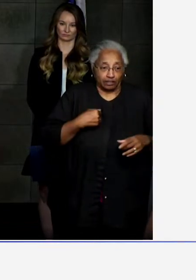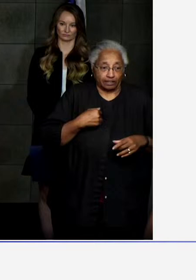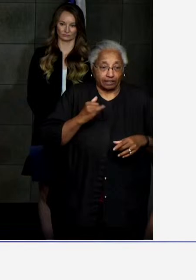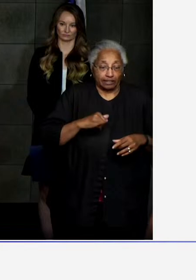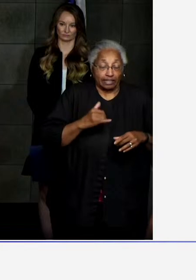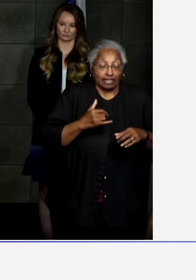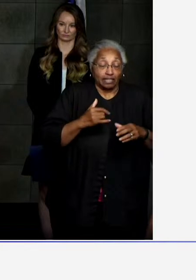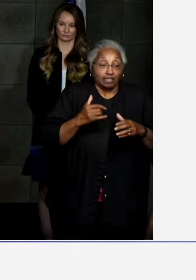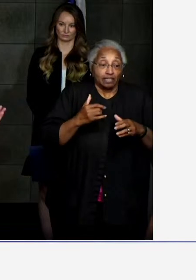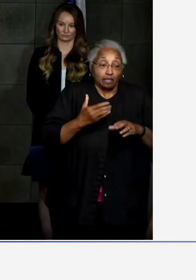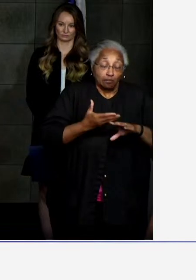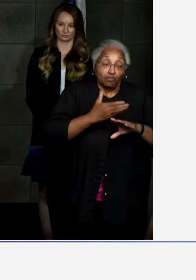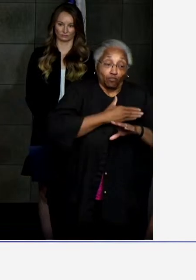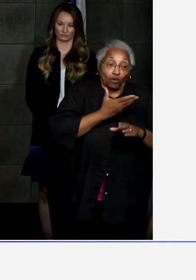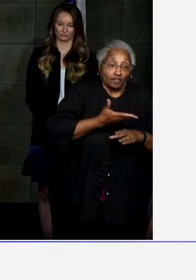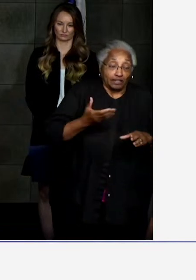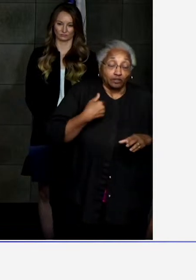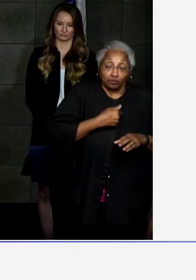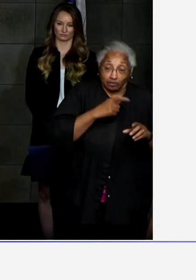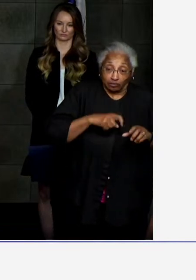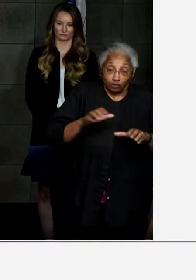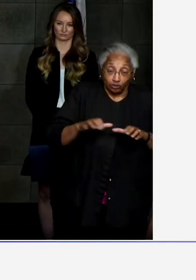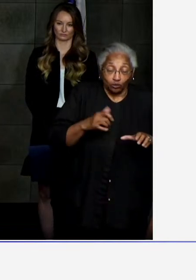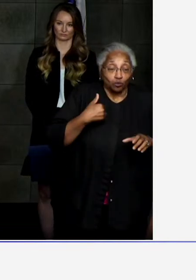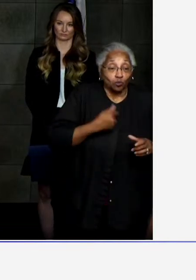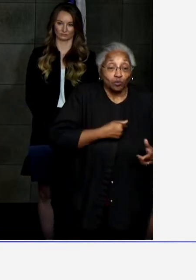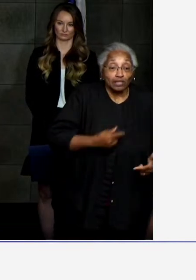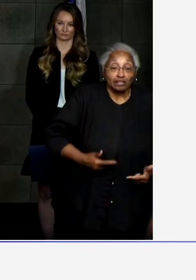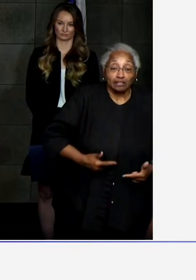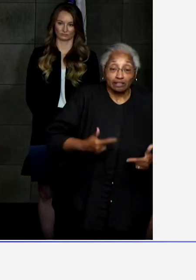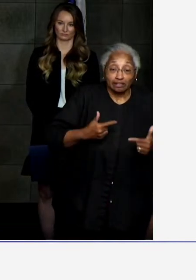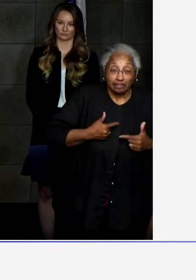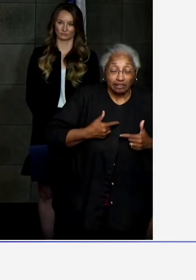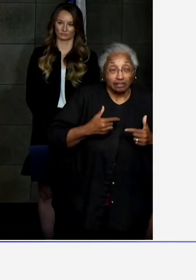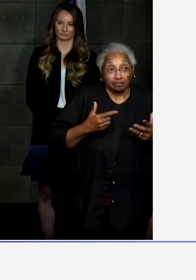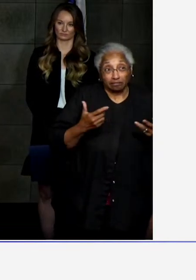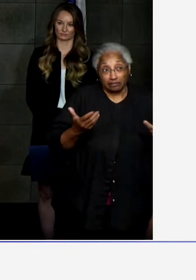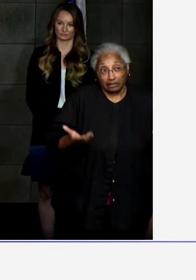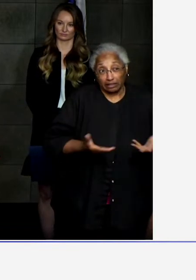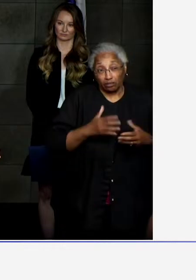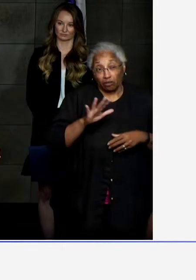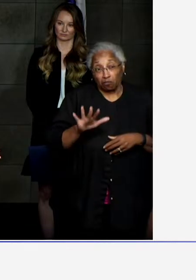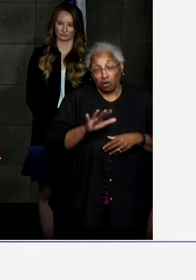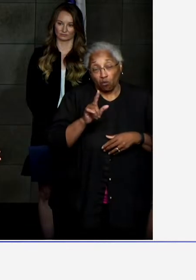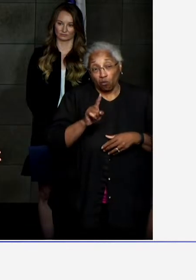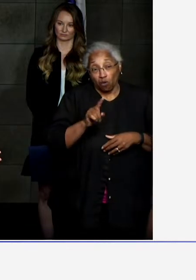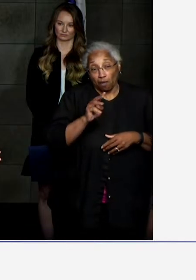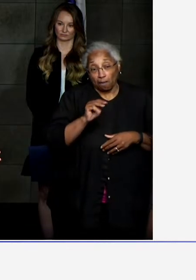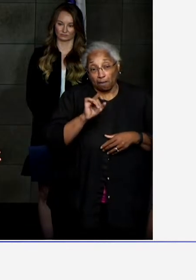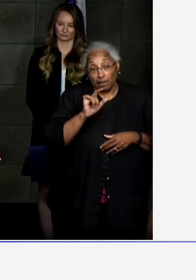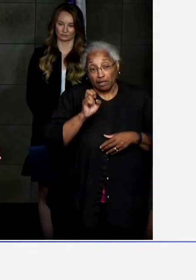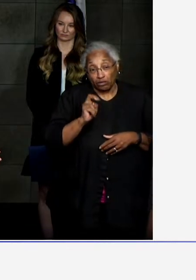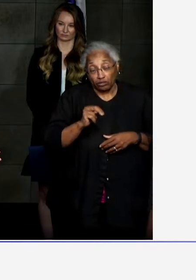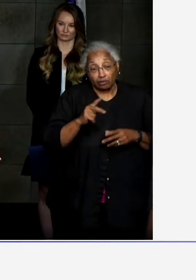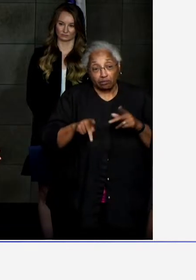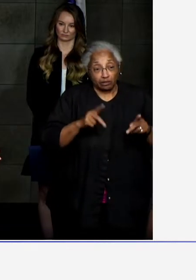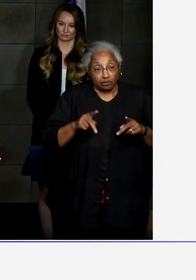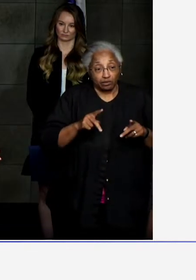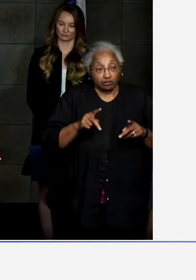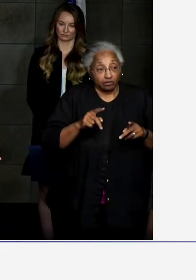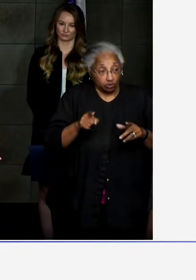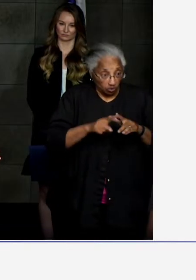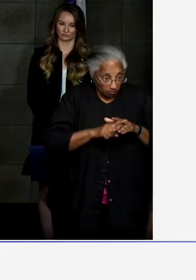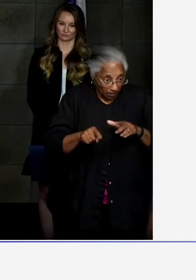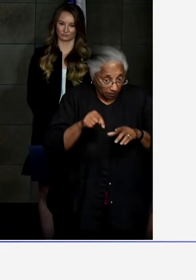positioning that we have to do. And Ton, you know, we live in almost 1 million people here. How do you evacuate an area like this in 3 days